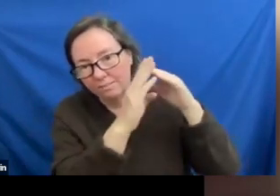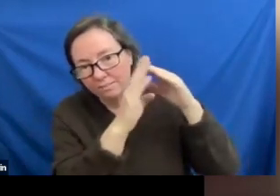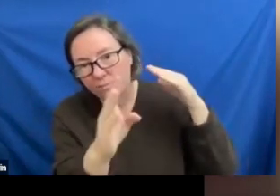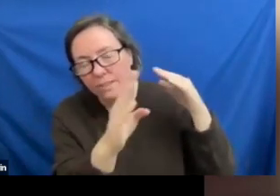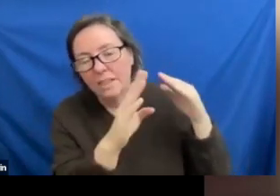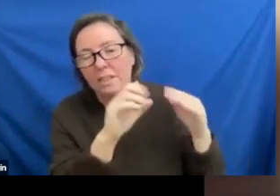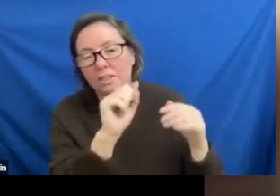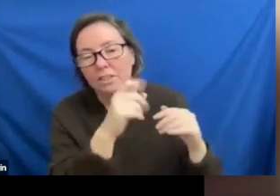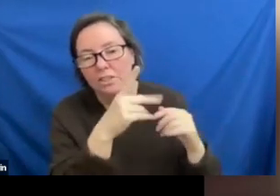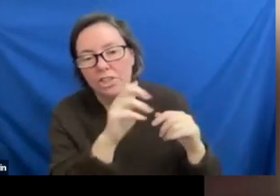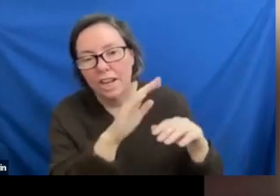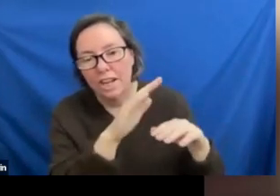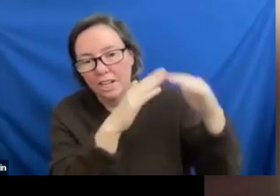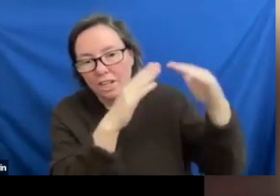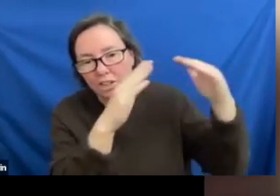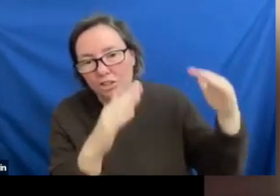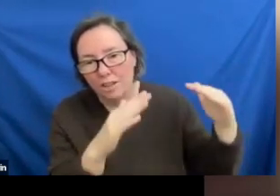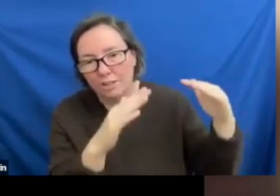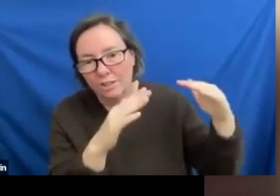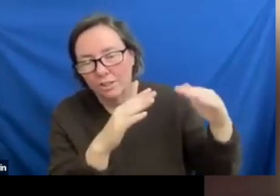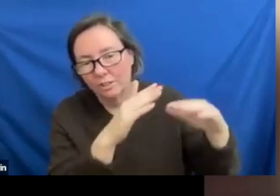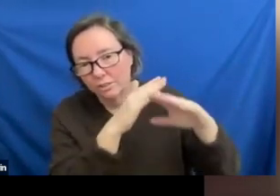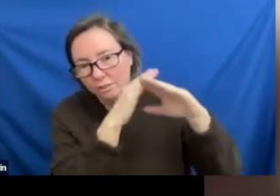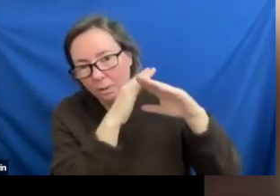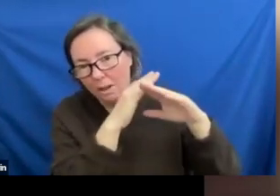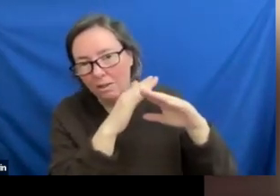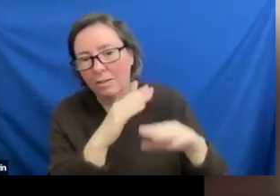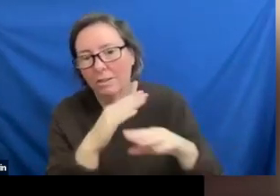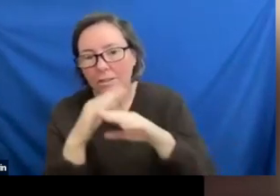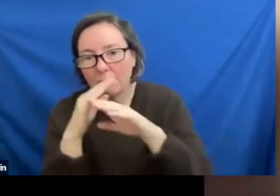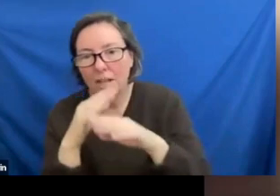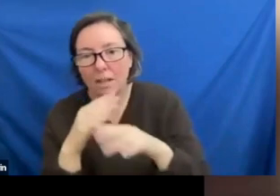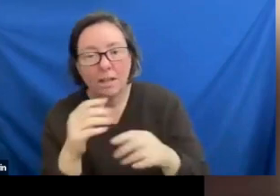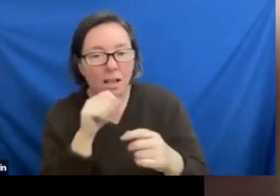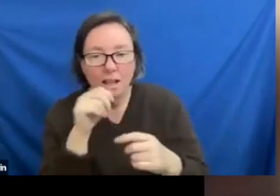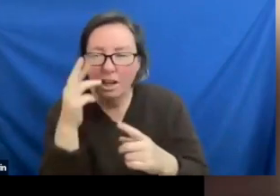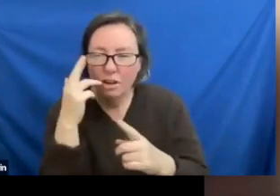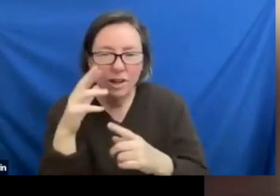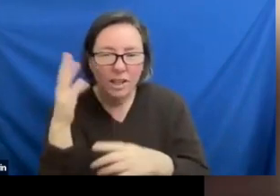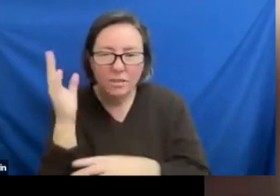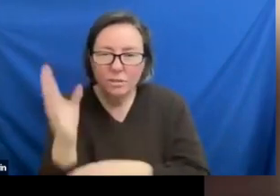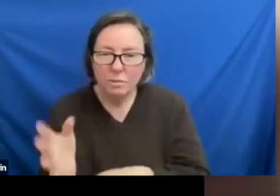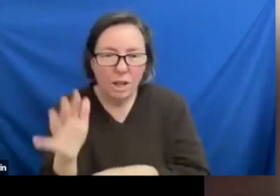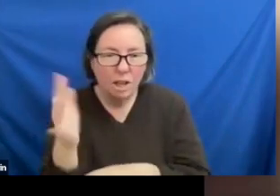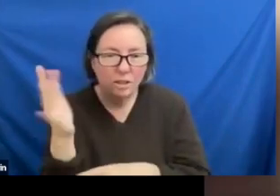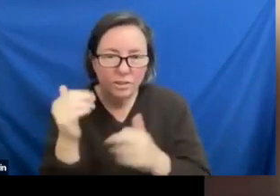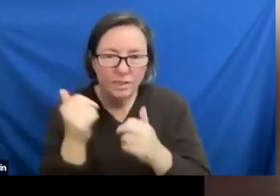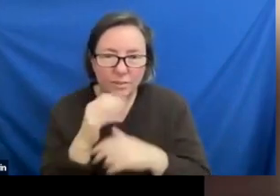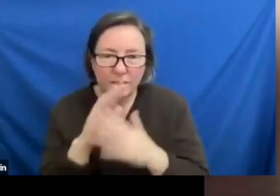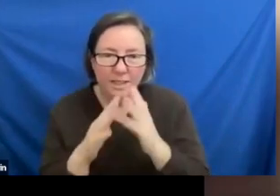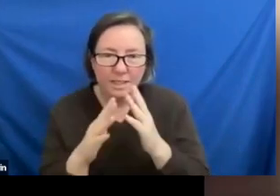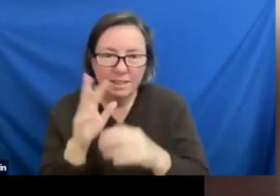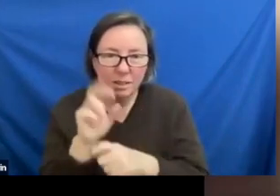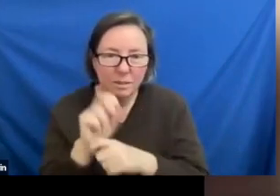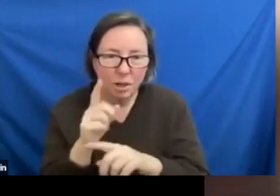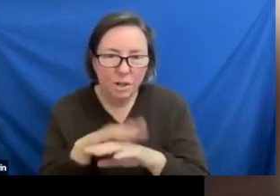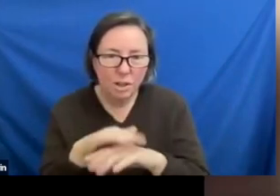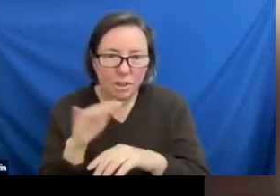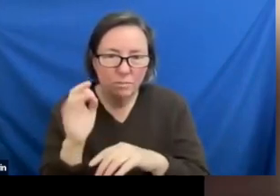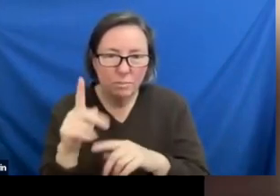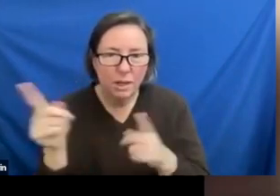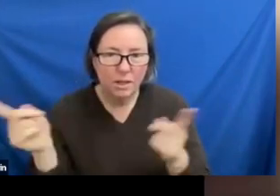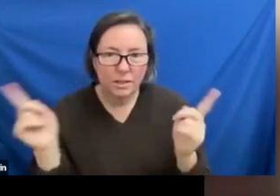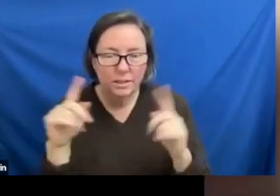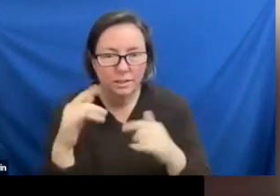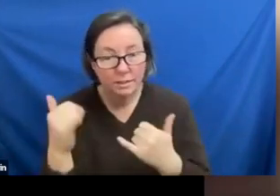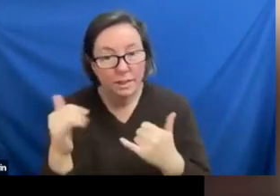tree planting in front of the facility, I didn't realize you lost trees with the city work on the park. So I'm now